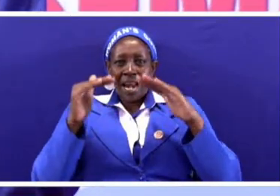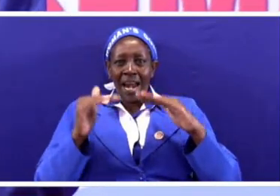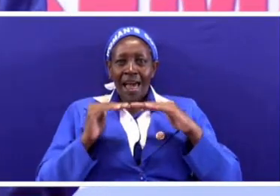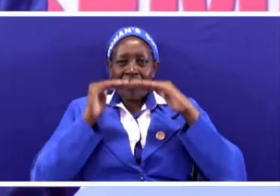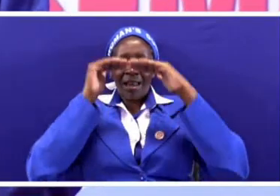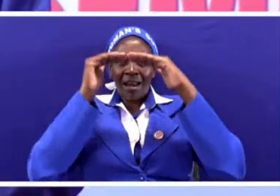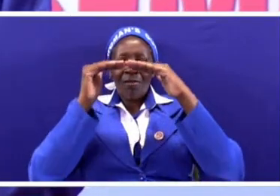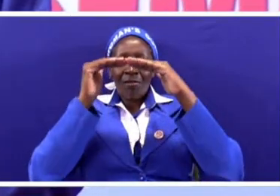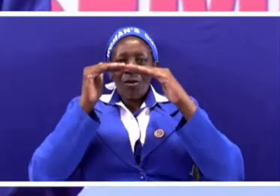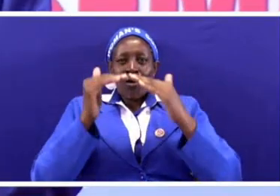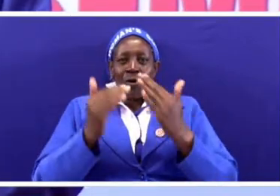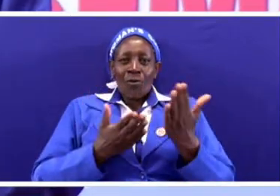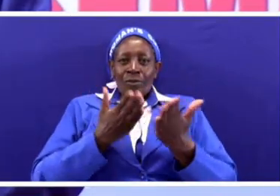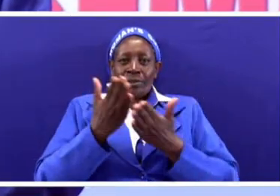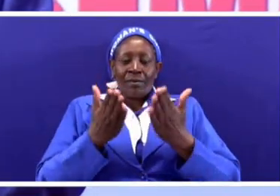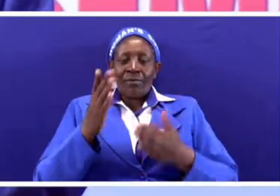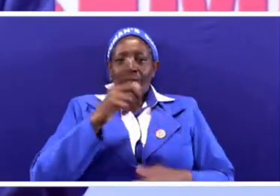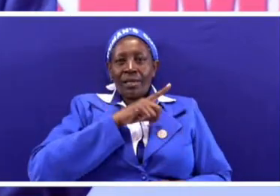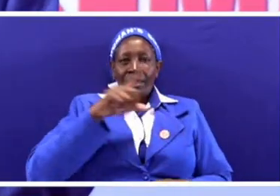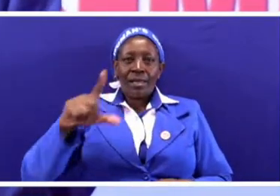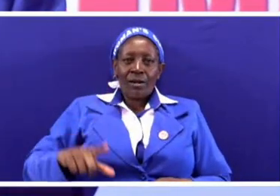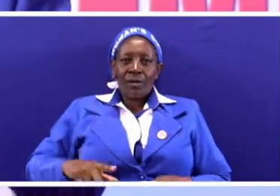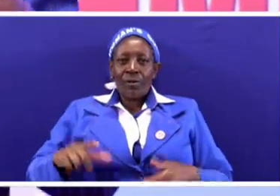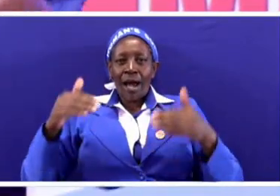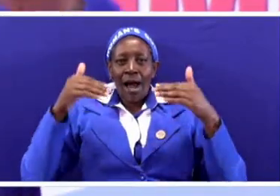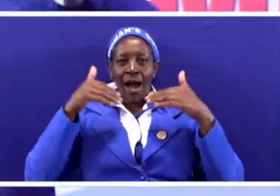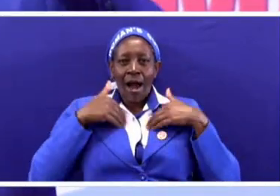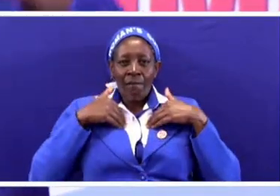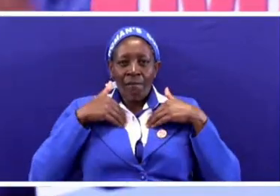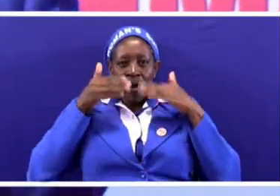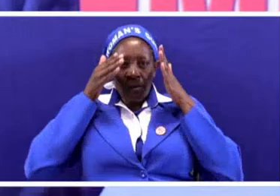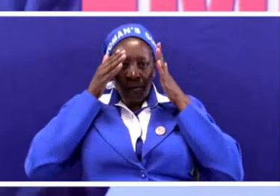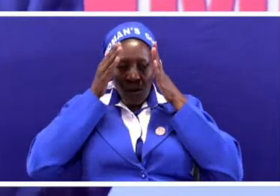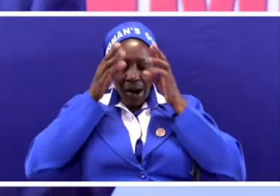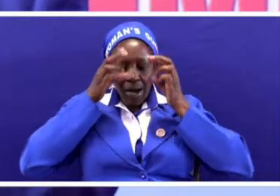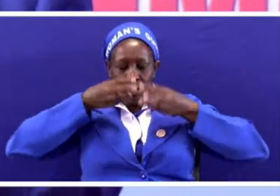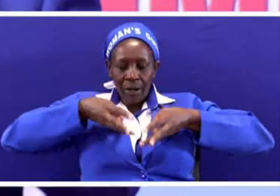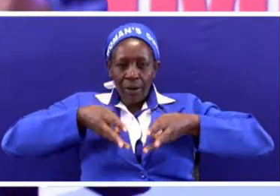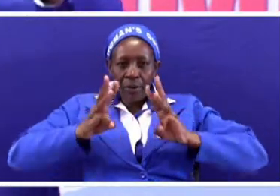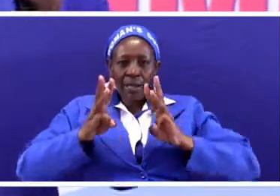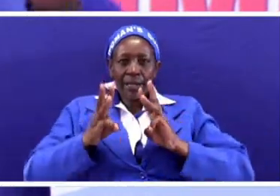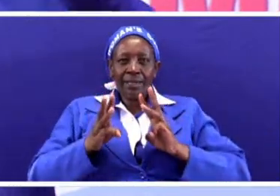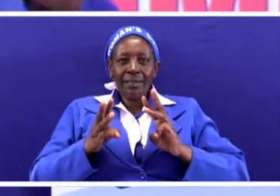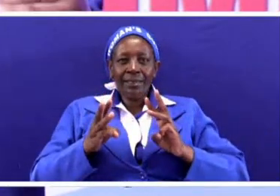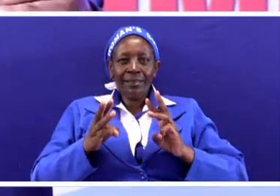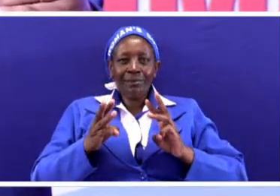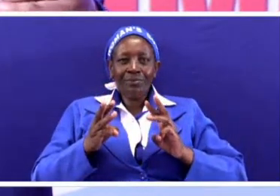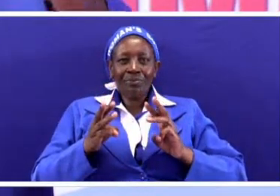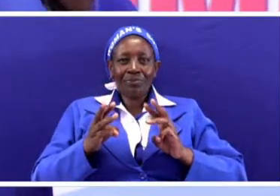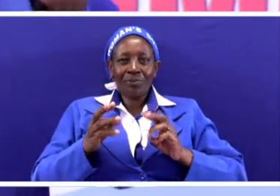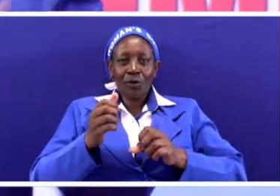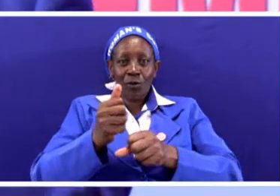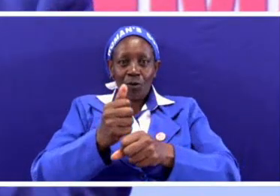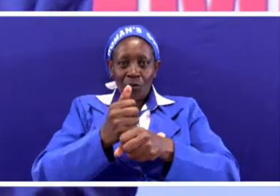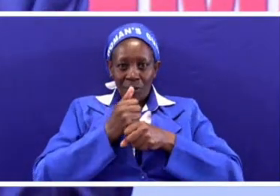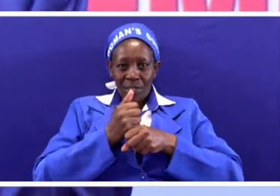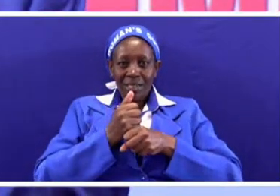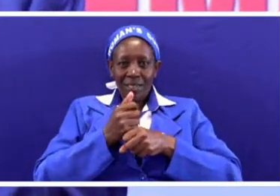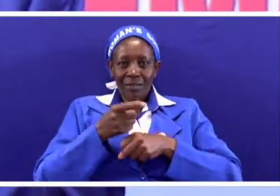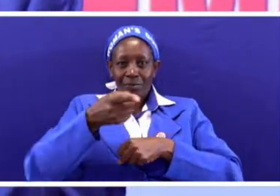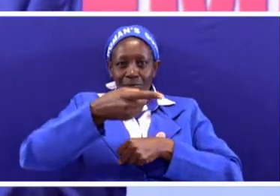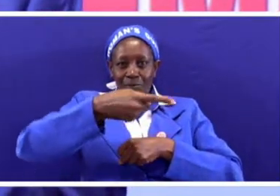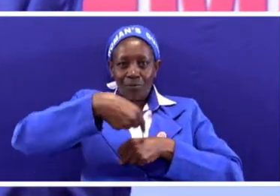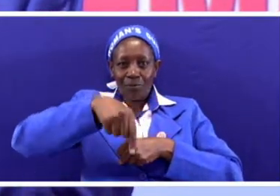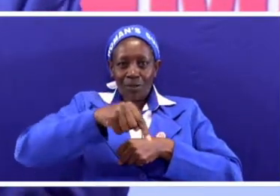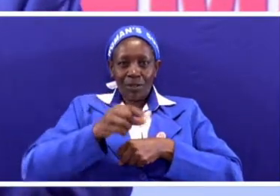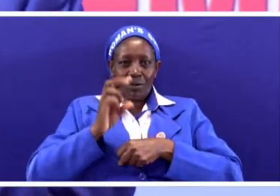serving the Lord. Having considered our ways, we are now confidently saying we will serve the Lord. So thank you